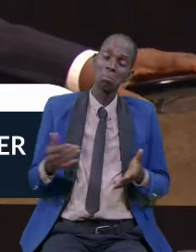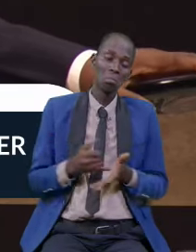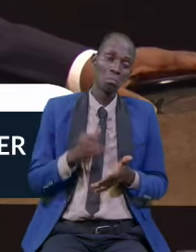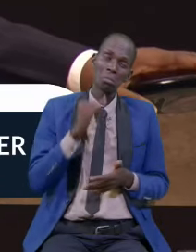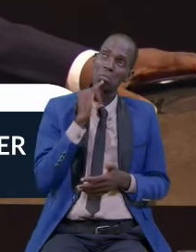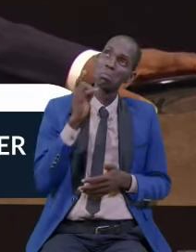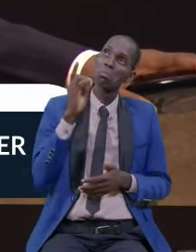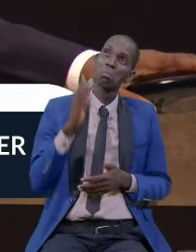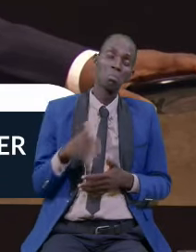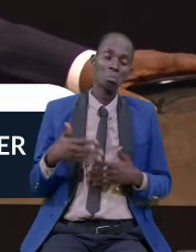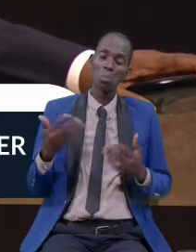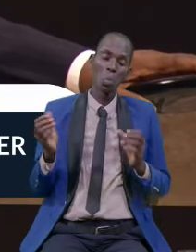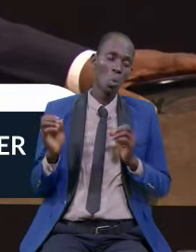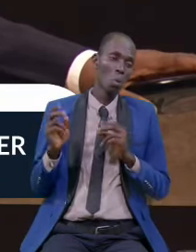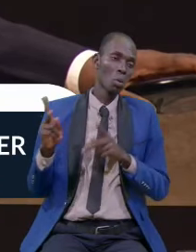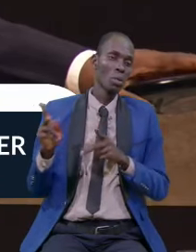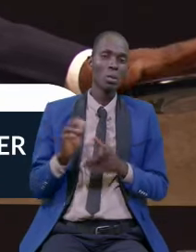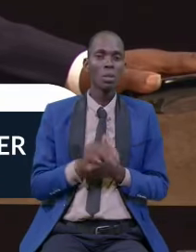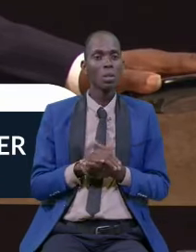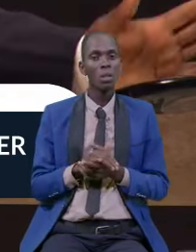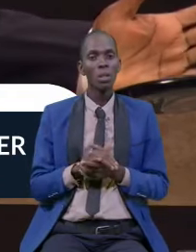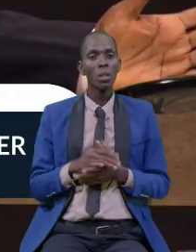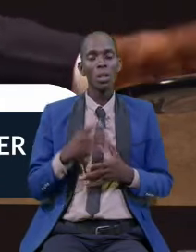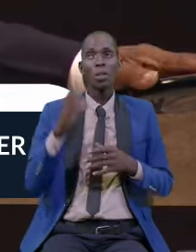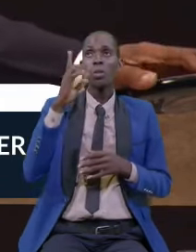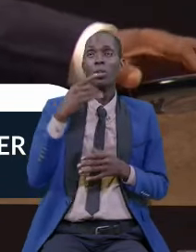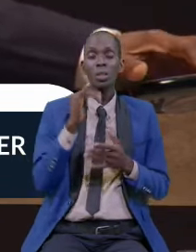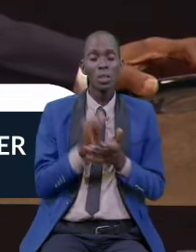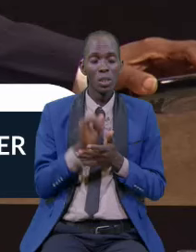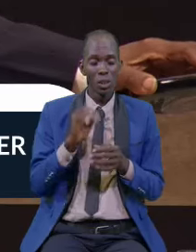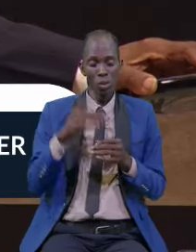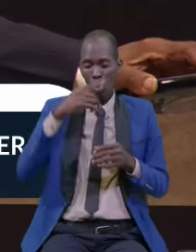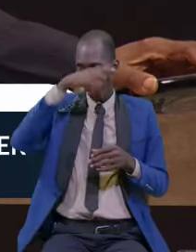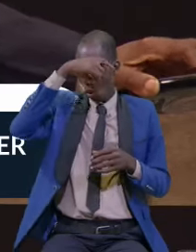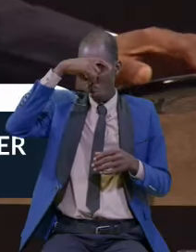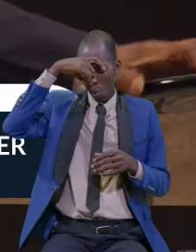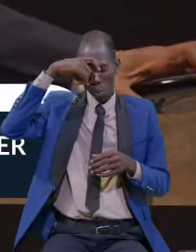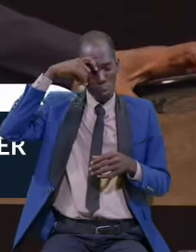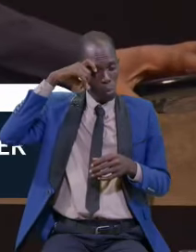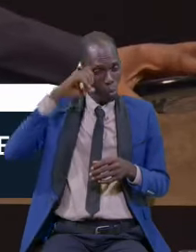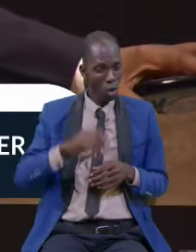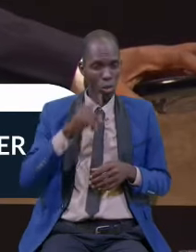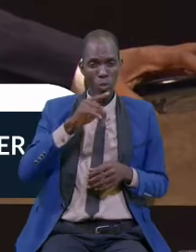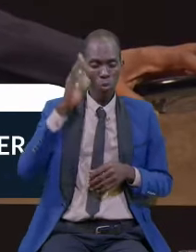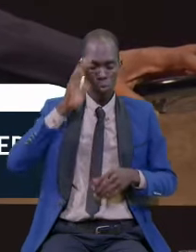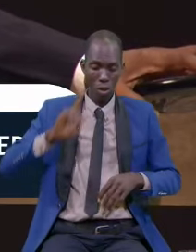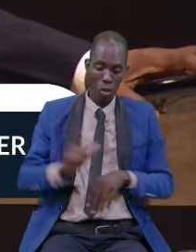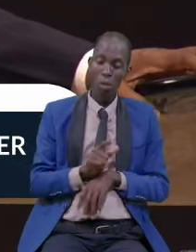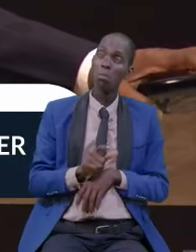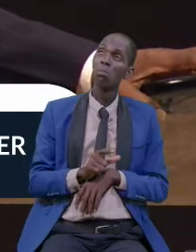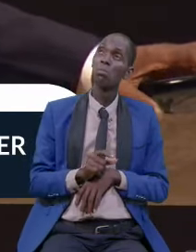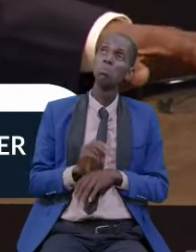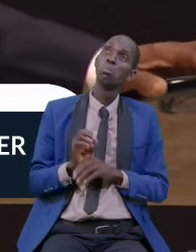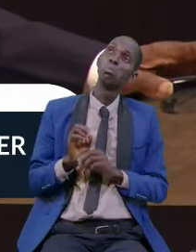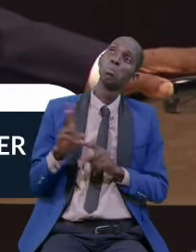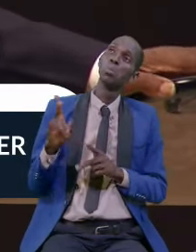in the sweat of your face you will now labor, okay, and the ground will bring thorns